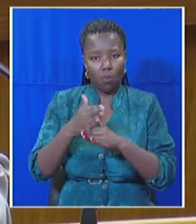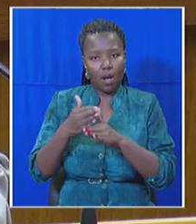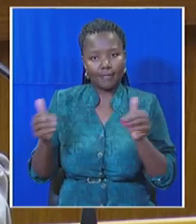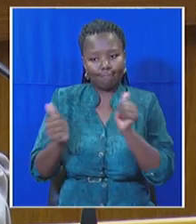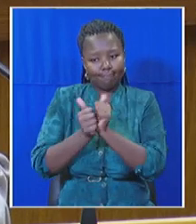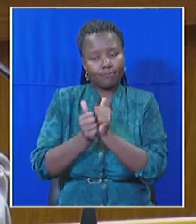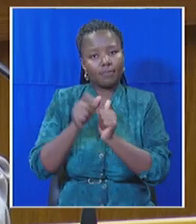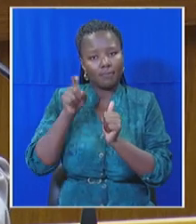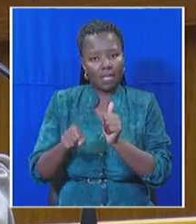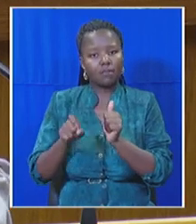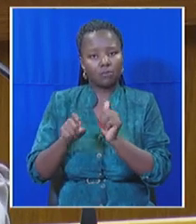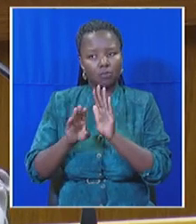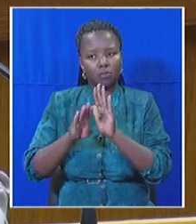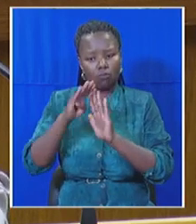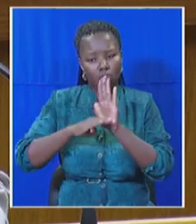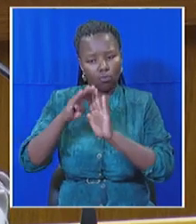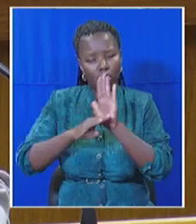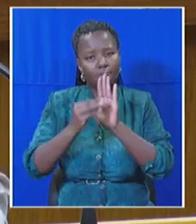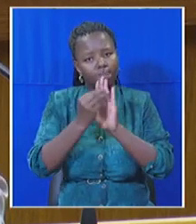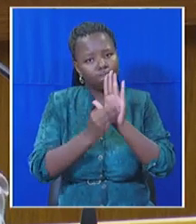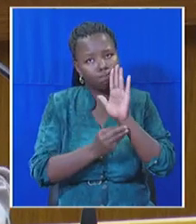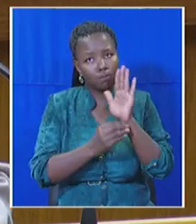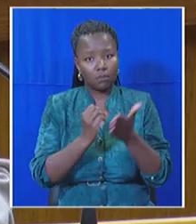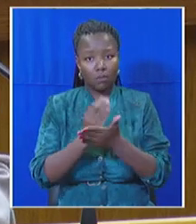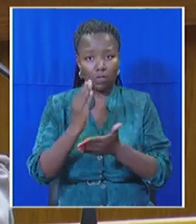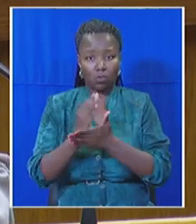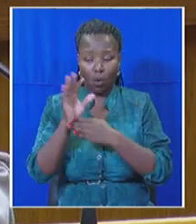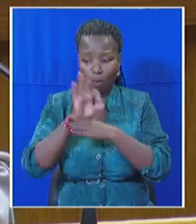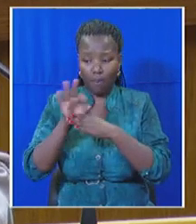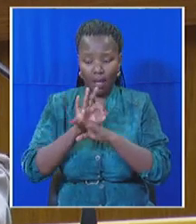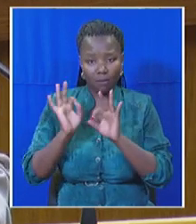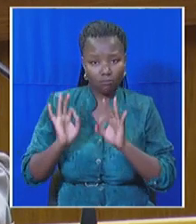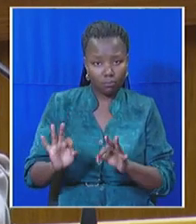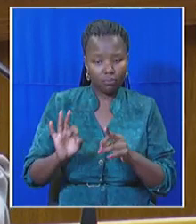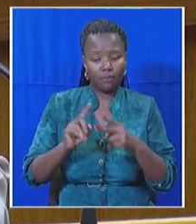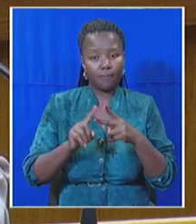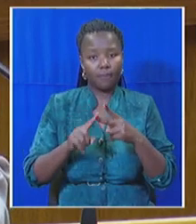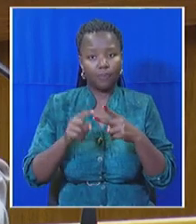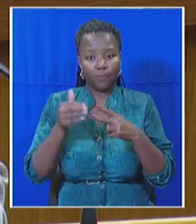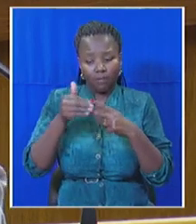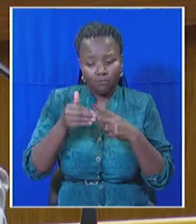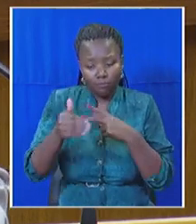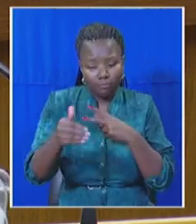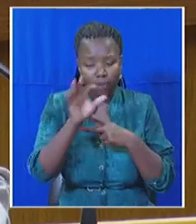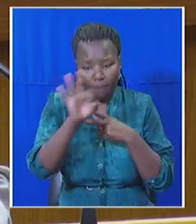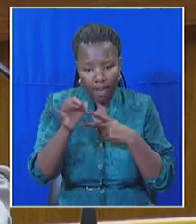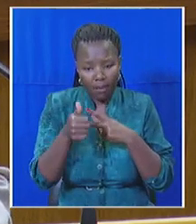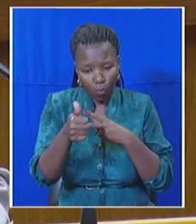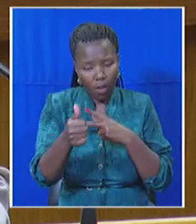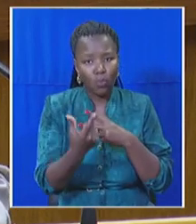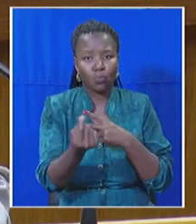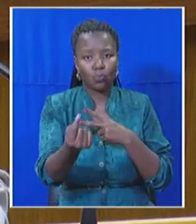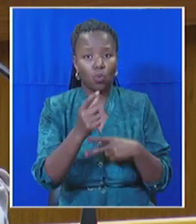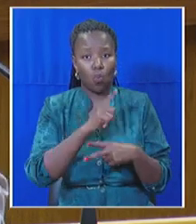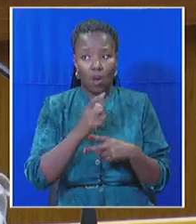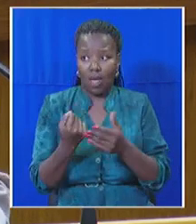and programs to ensure that there is proper planning and pipeline planning so that this issue does not always